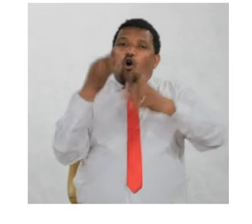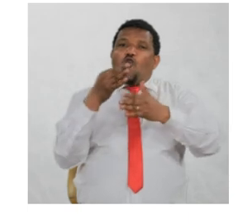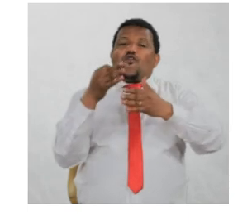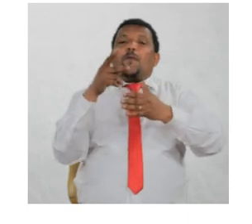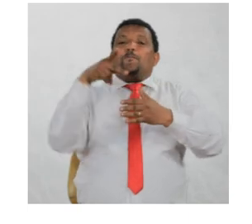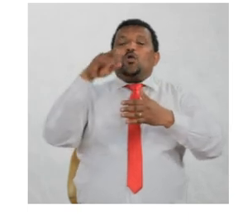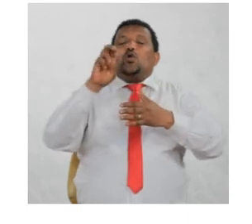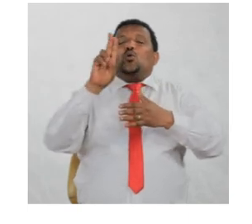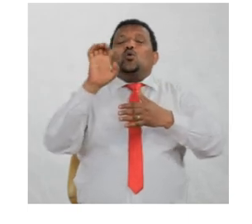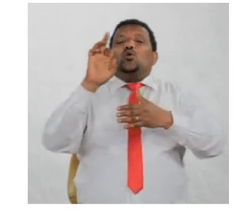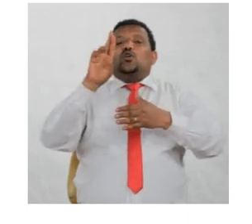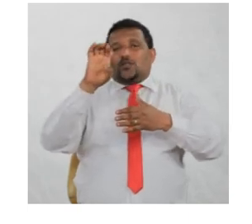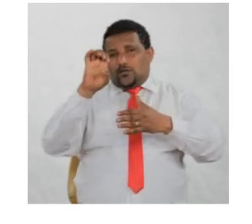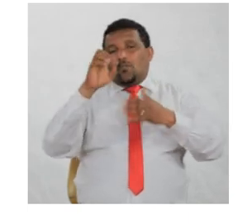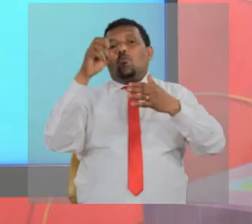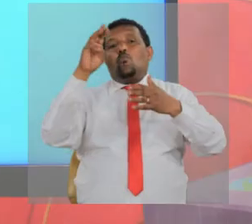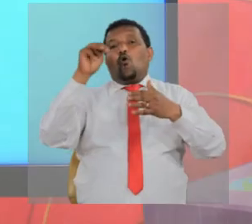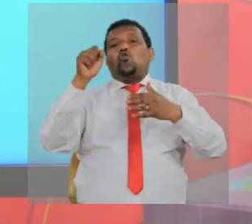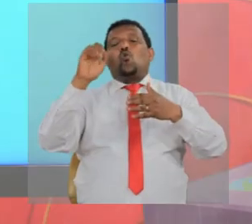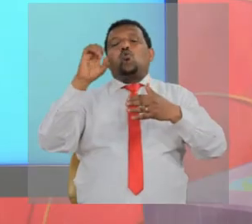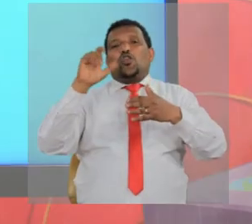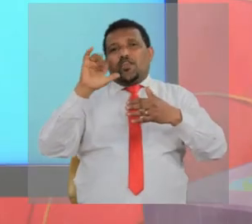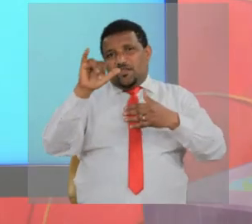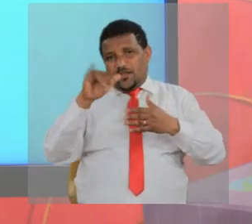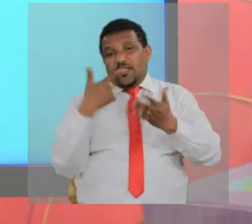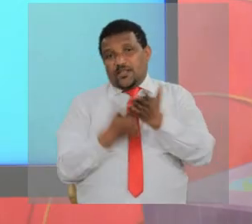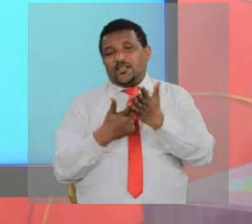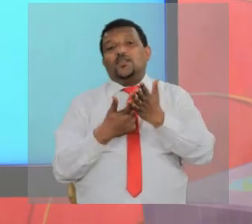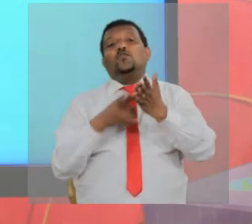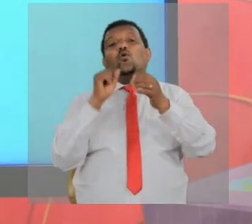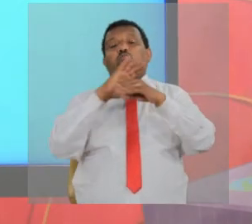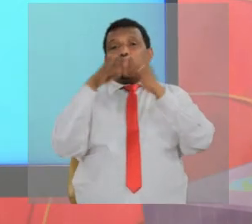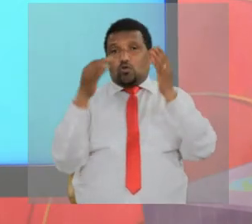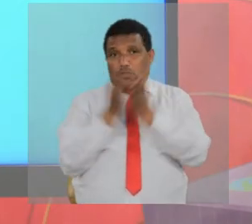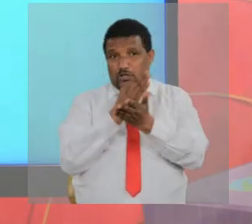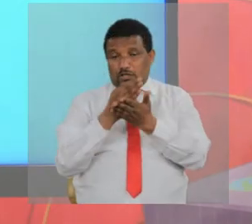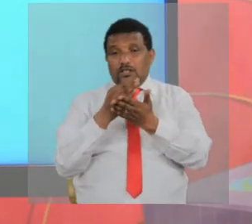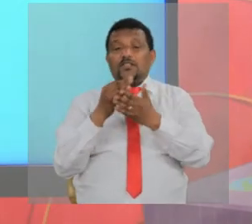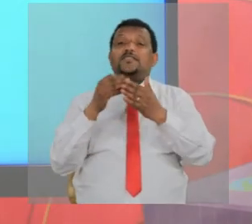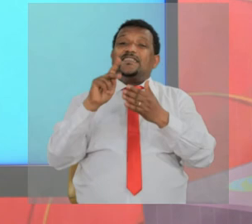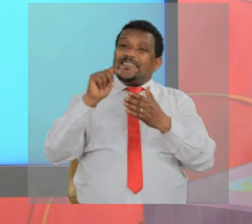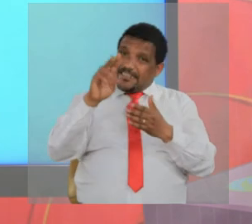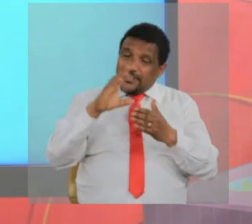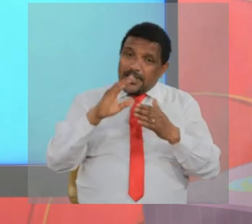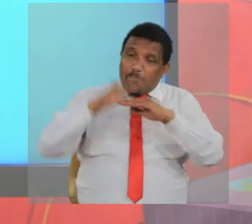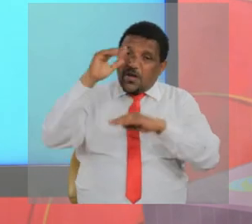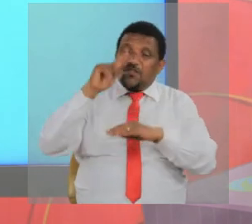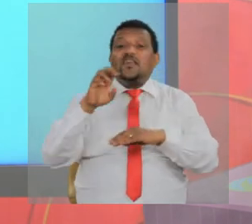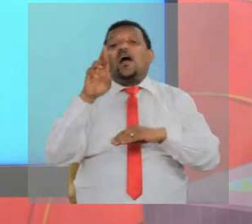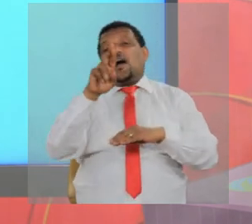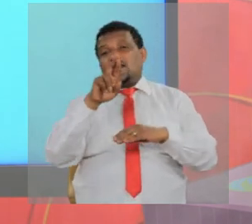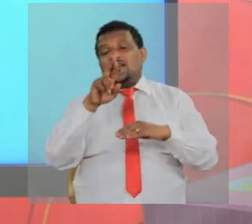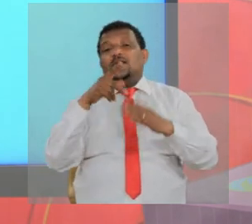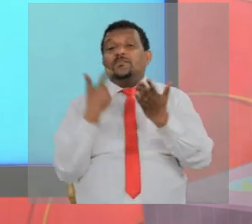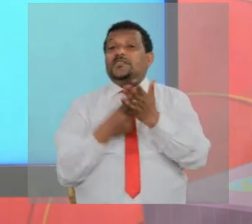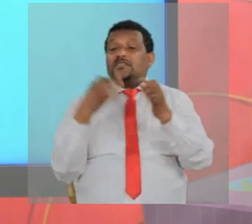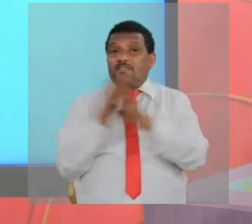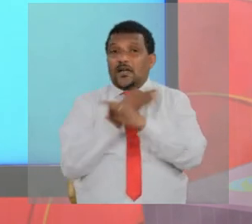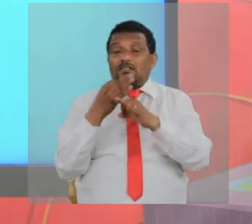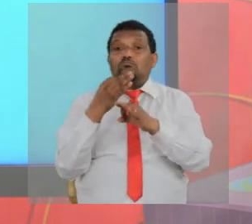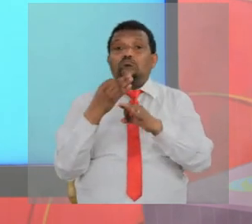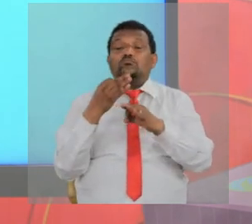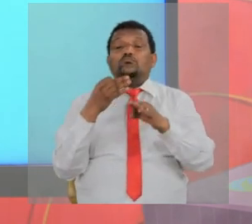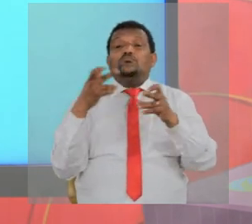this is the total cost of production. Whenever TC is above TR, In this case, the firm is suffered from